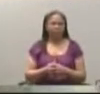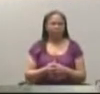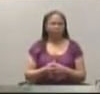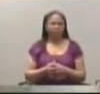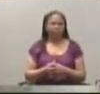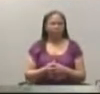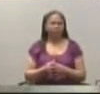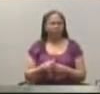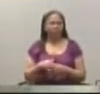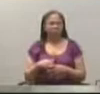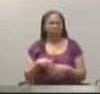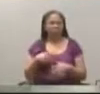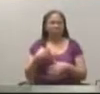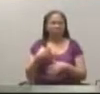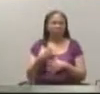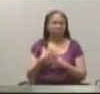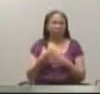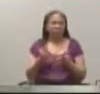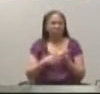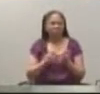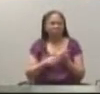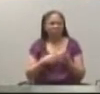migraine headaches.